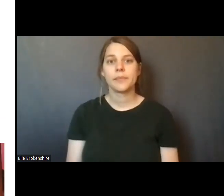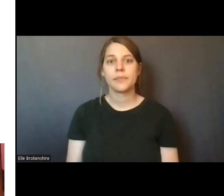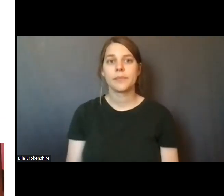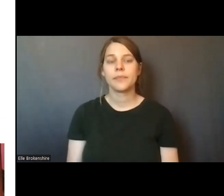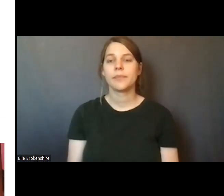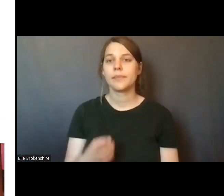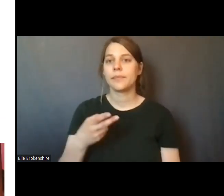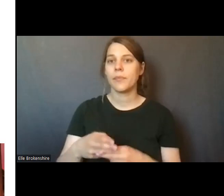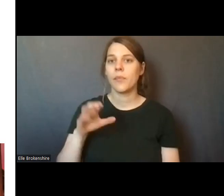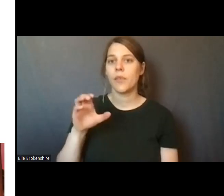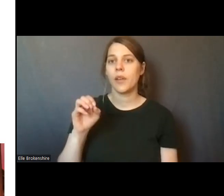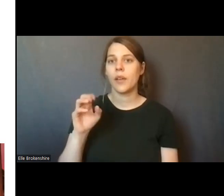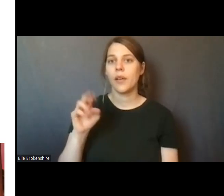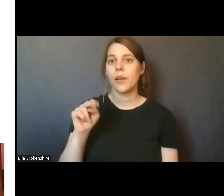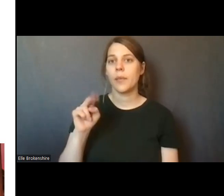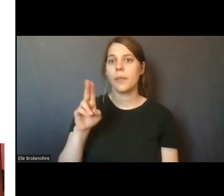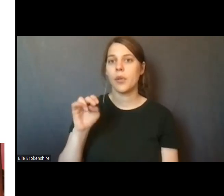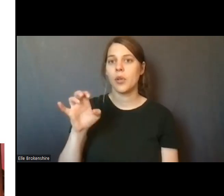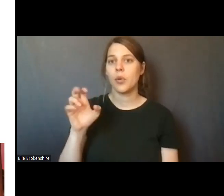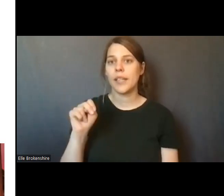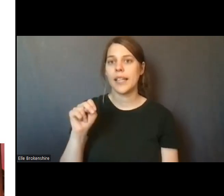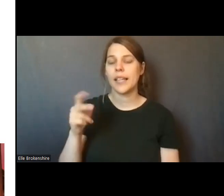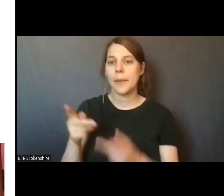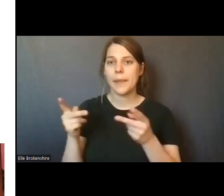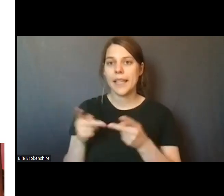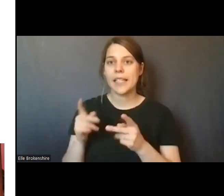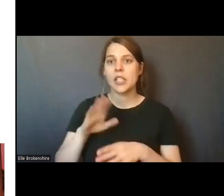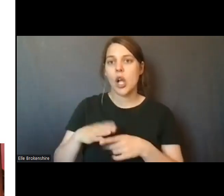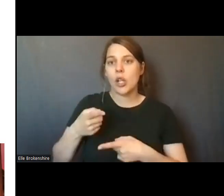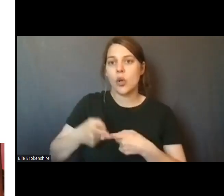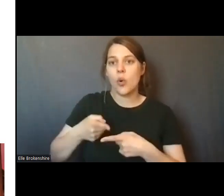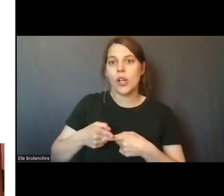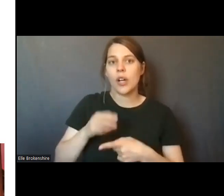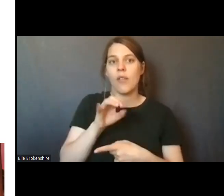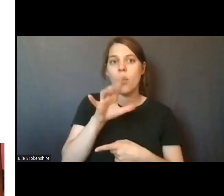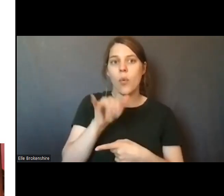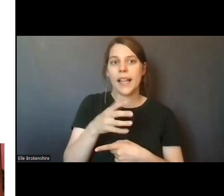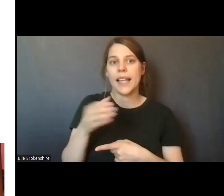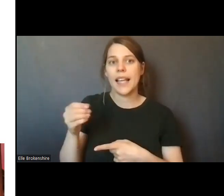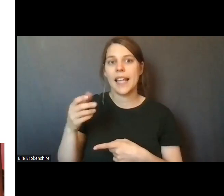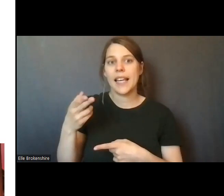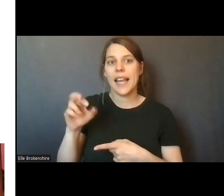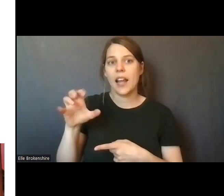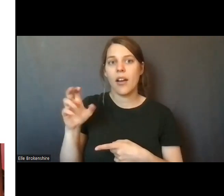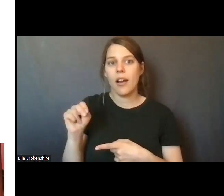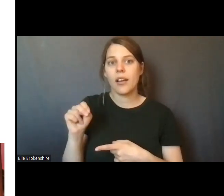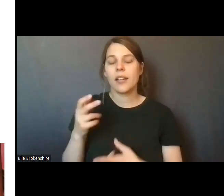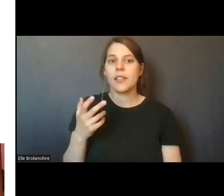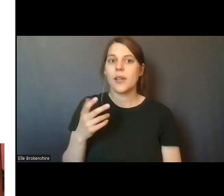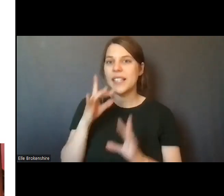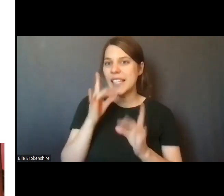Communion Place. It's on the corner of Wiley and Heron, so it's abuts both and kind of a interesting triangle